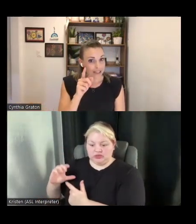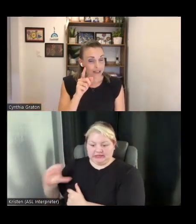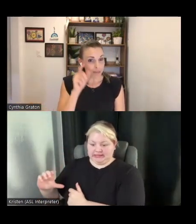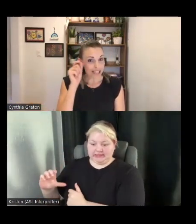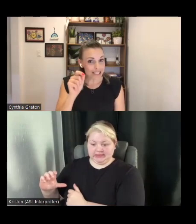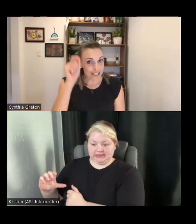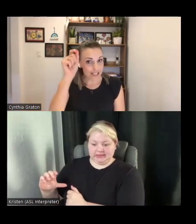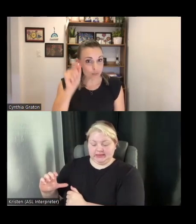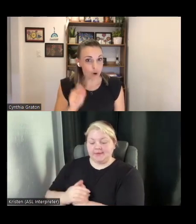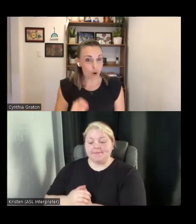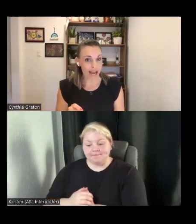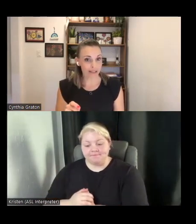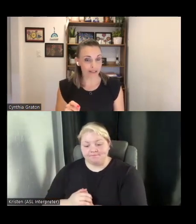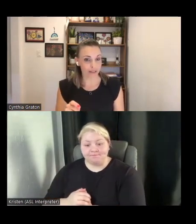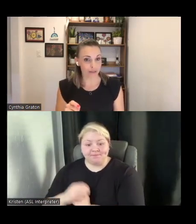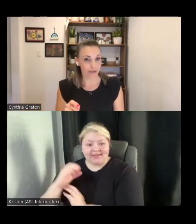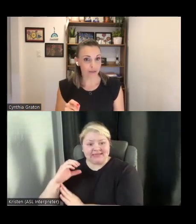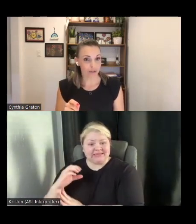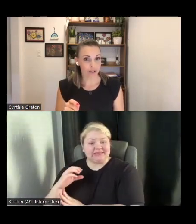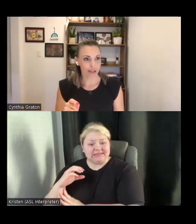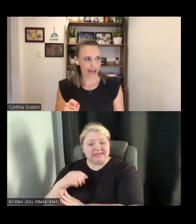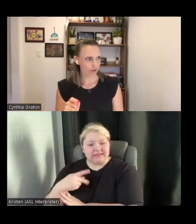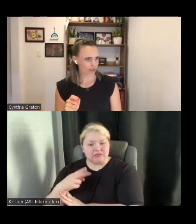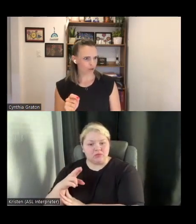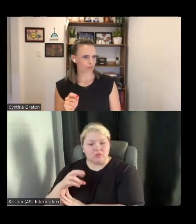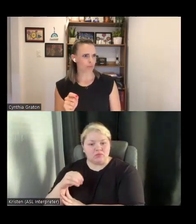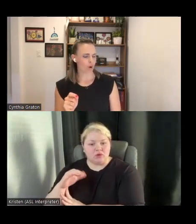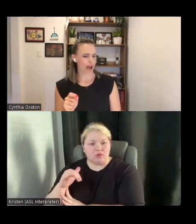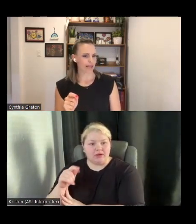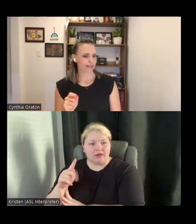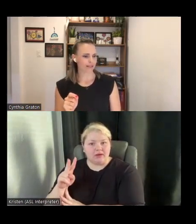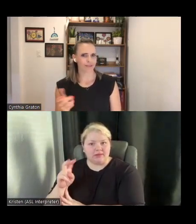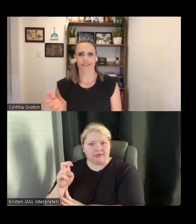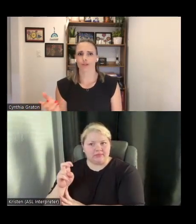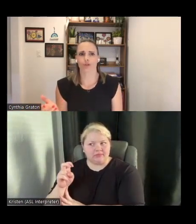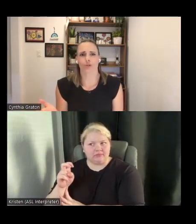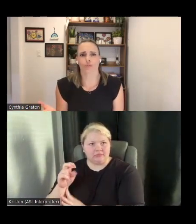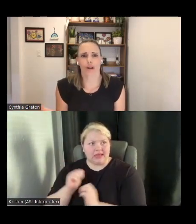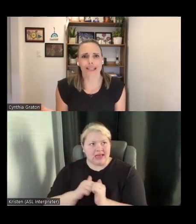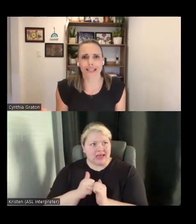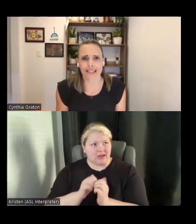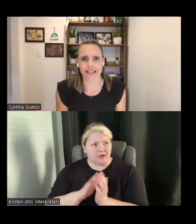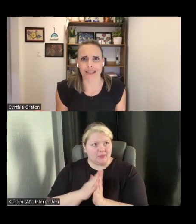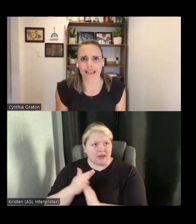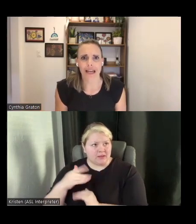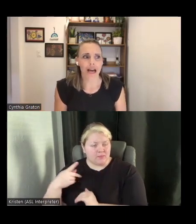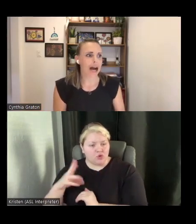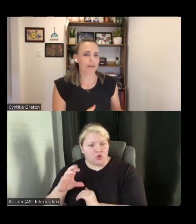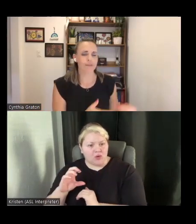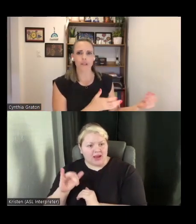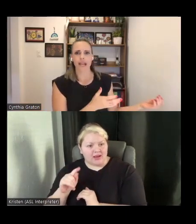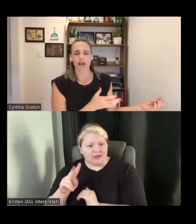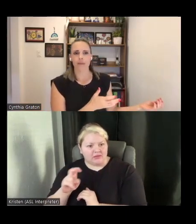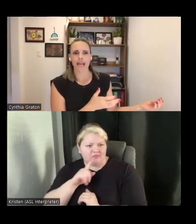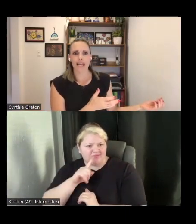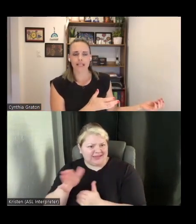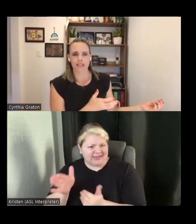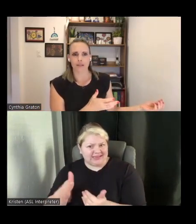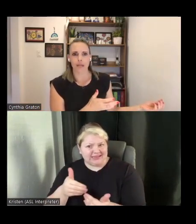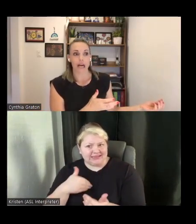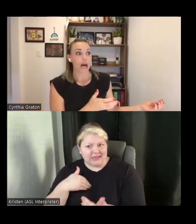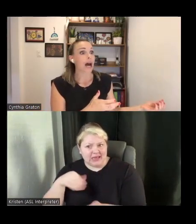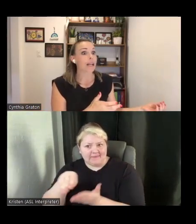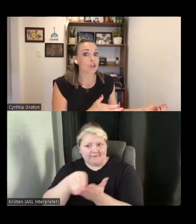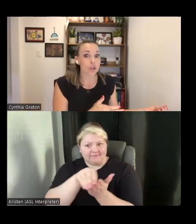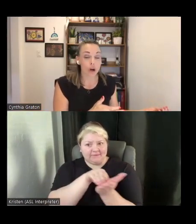again, plan C is proactive. How can you be proactive? Super easy. I filled out my